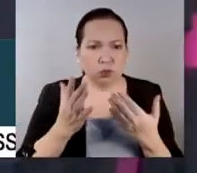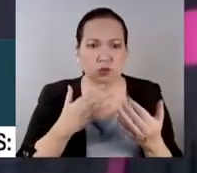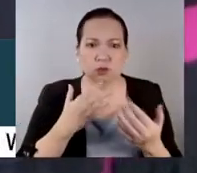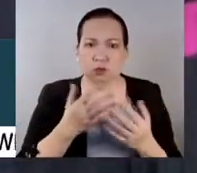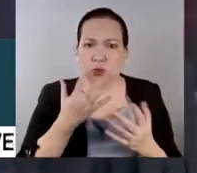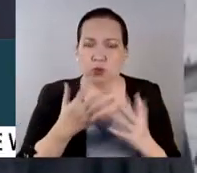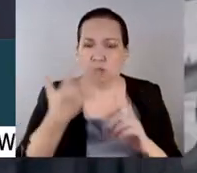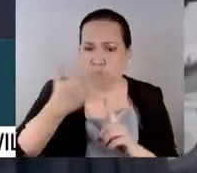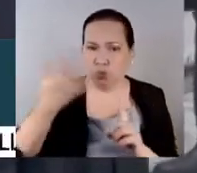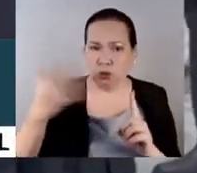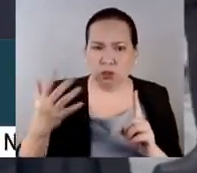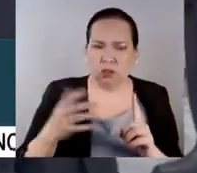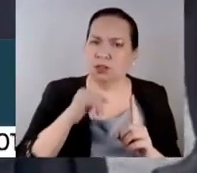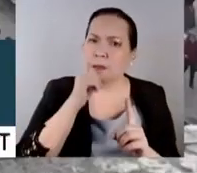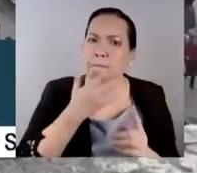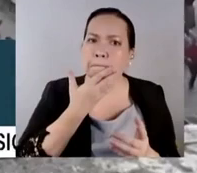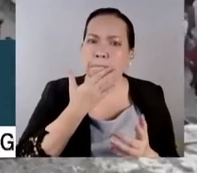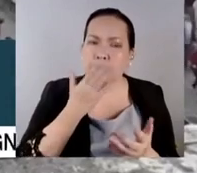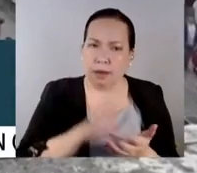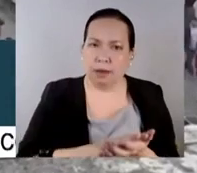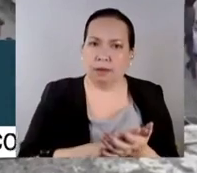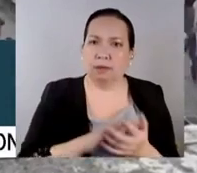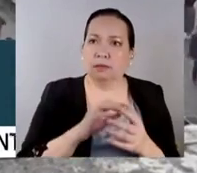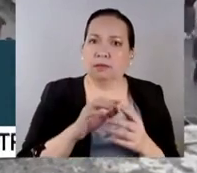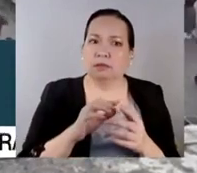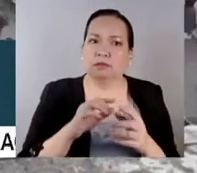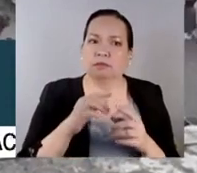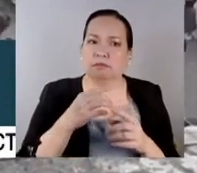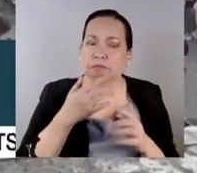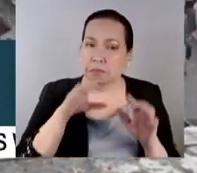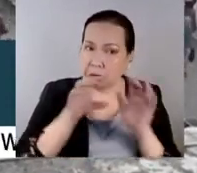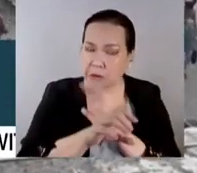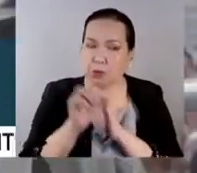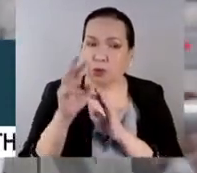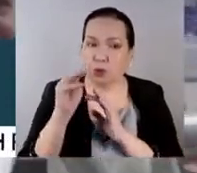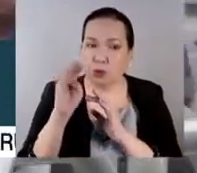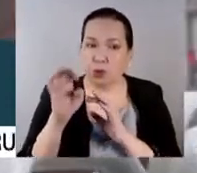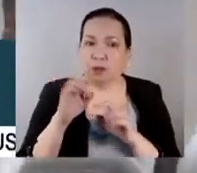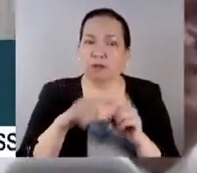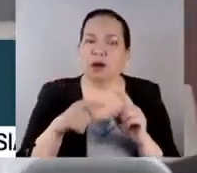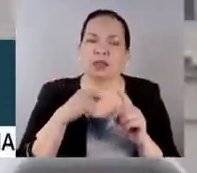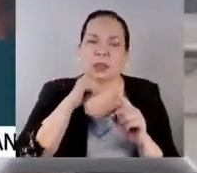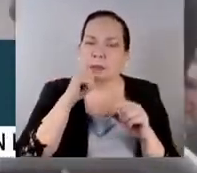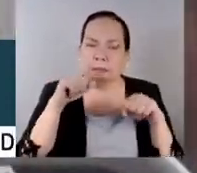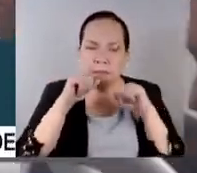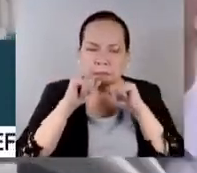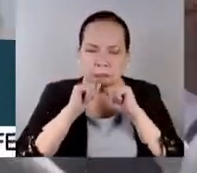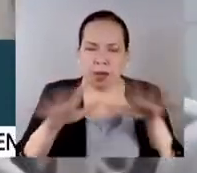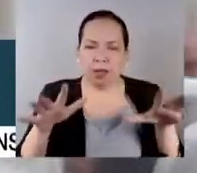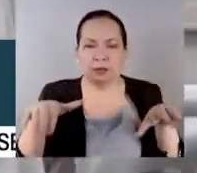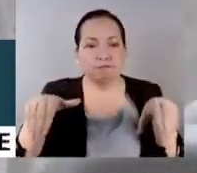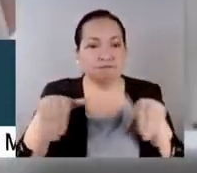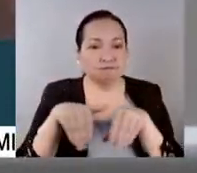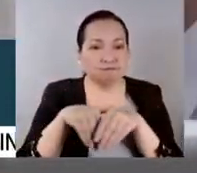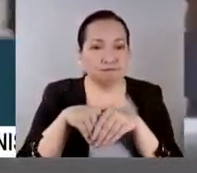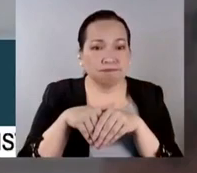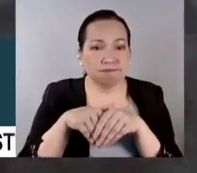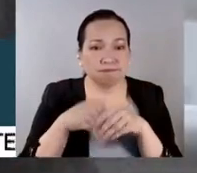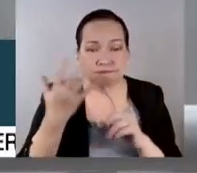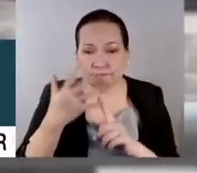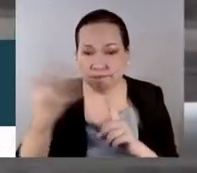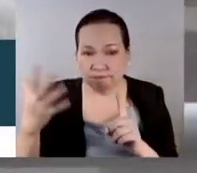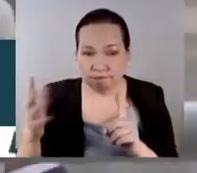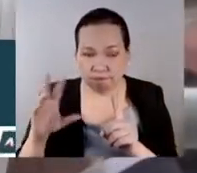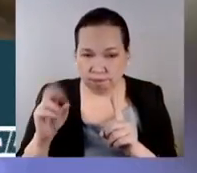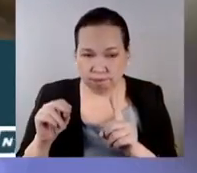act outside of marriage is a sin. The Catholic Church does not bless same-sex unions. There are some churches that minister specifically to the LGBTQ